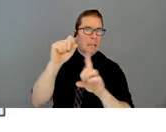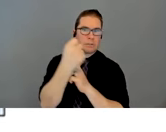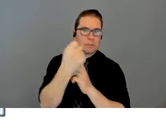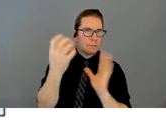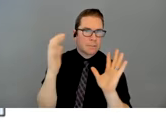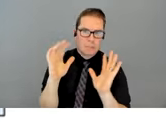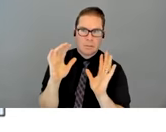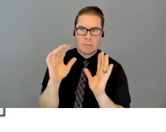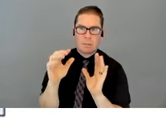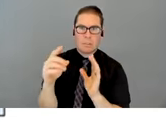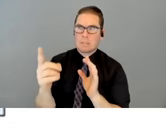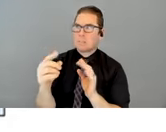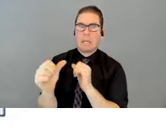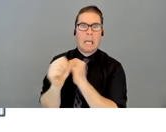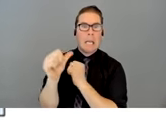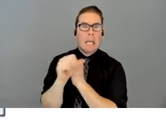that harm is about to occur.